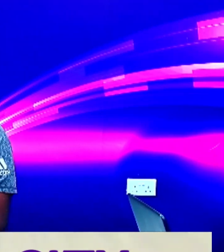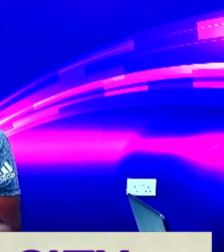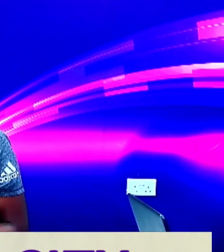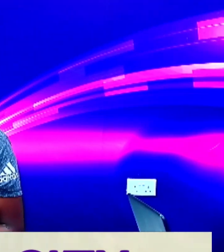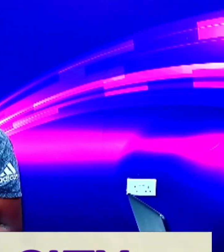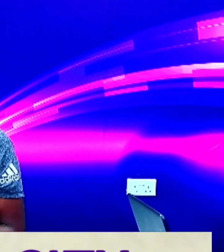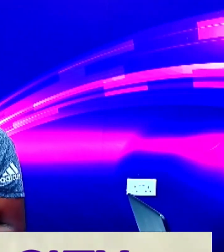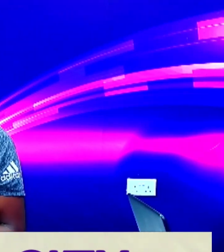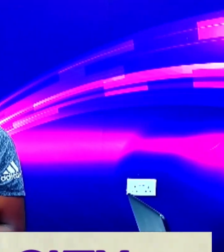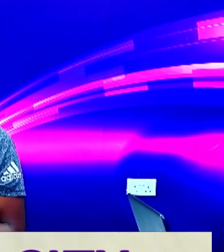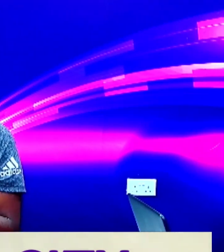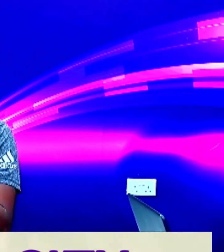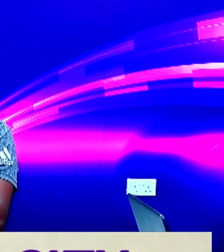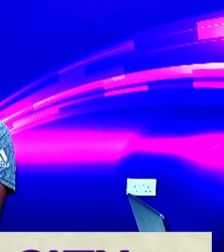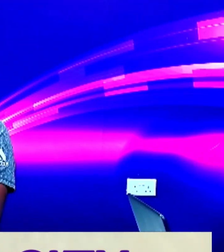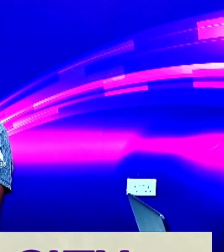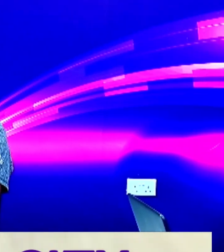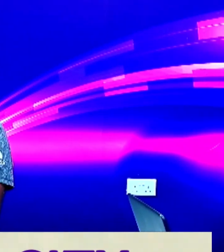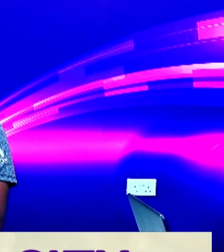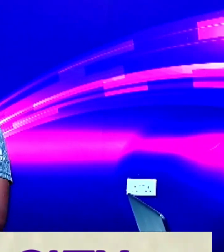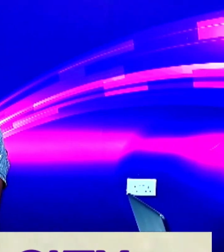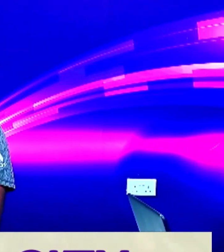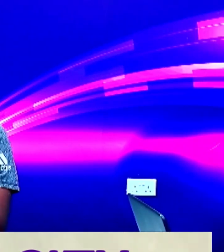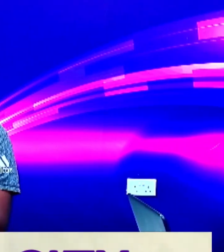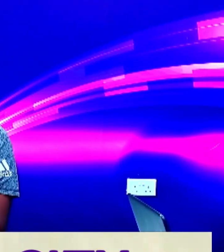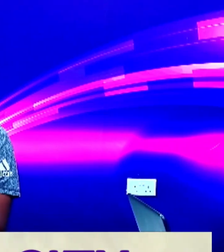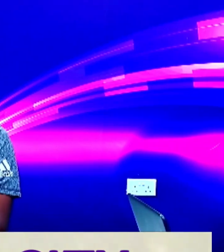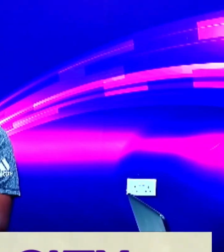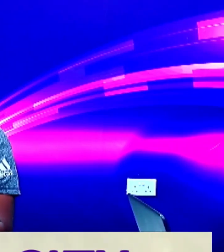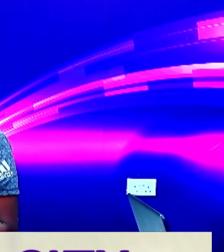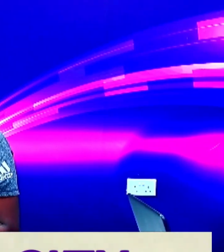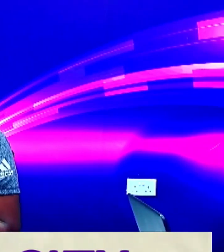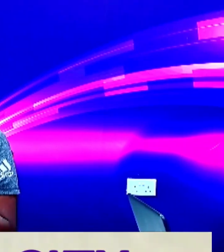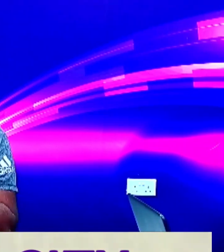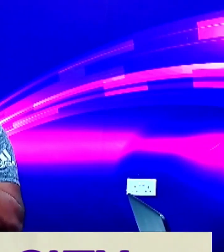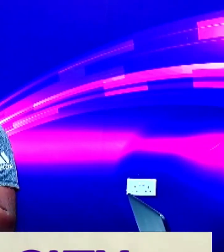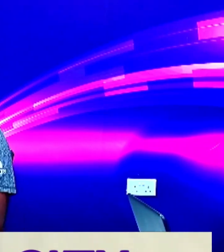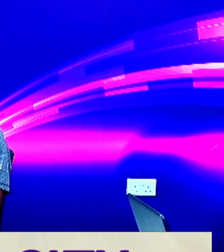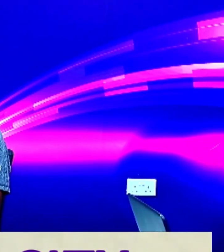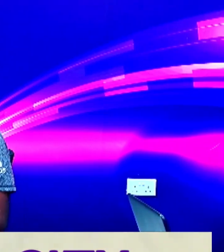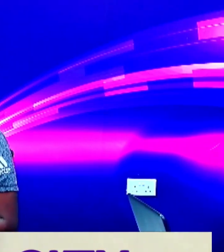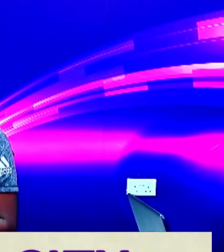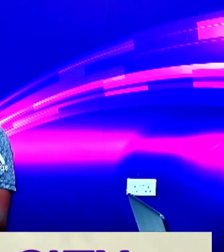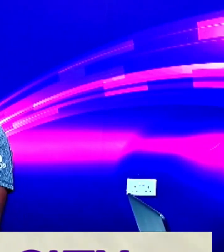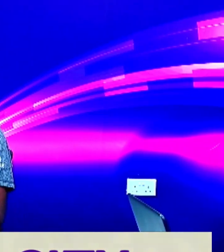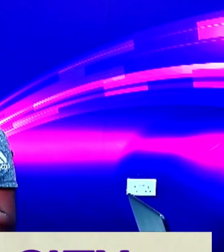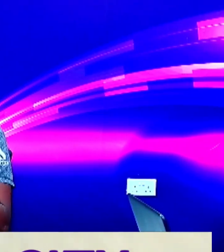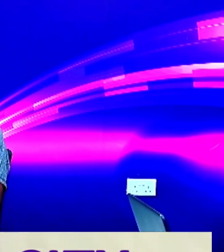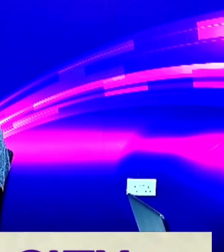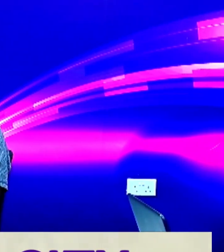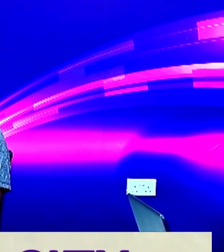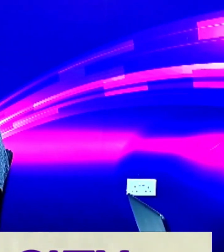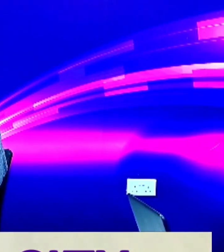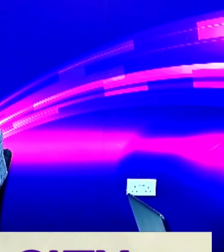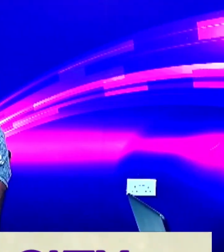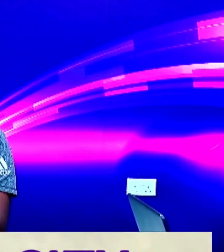of women. We've had a lot of women in volleyball. So probably one day in future, this is a very positive